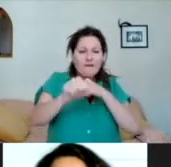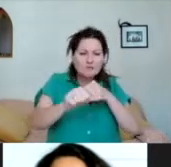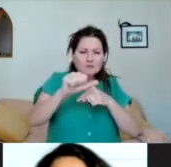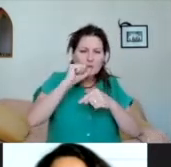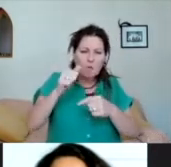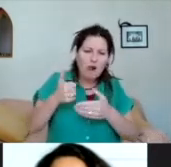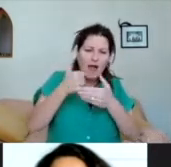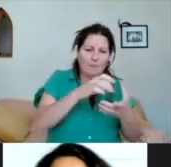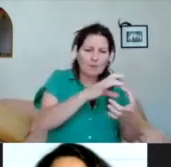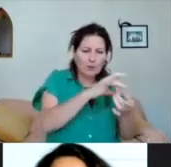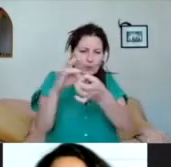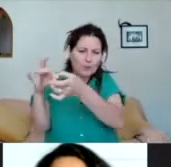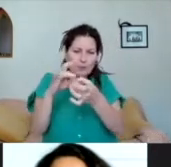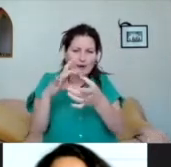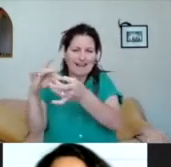Benjamin.